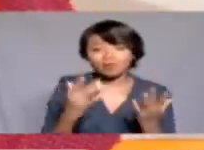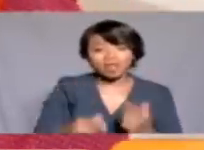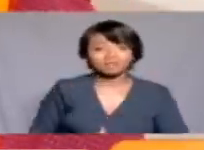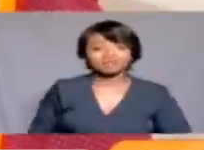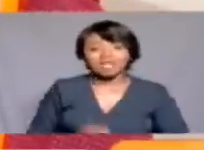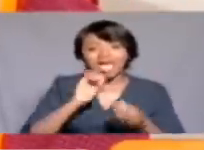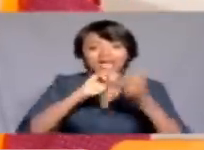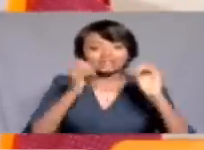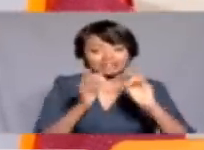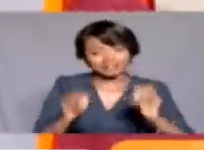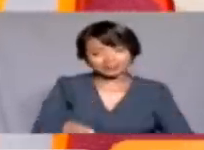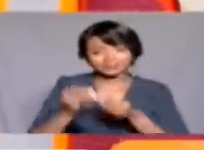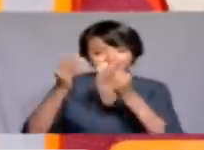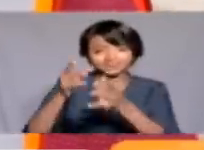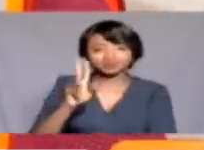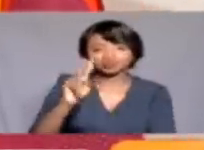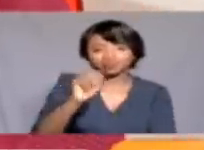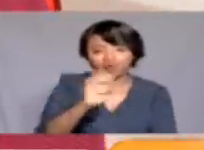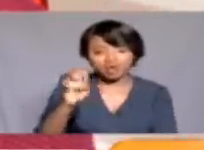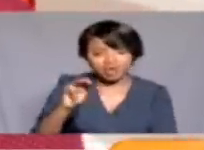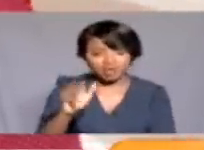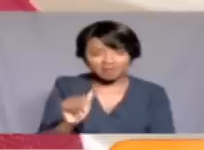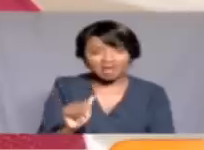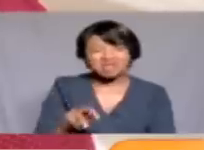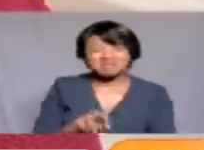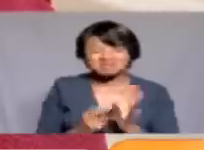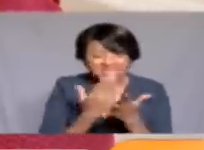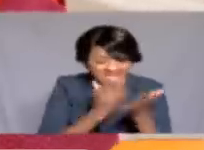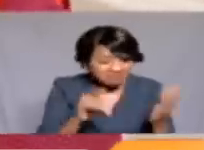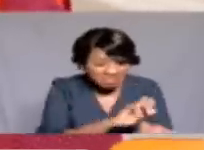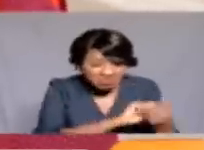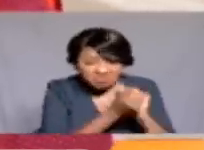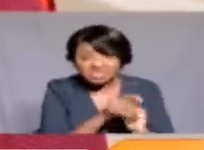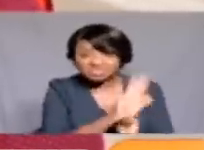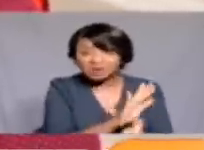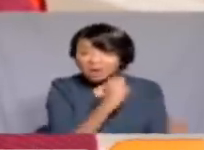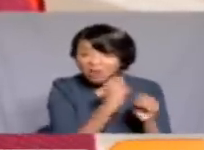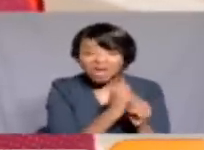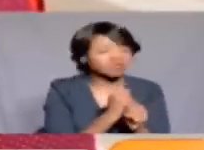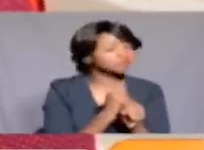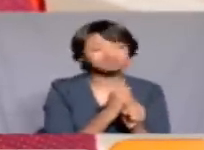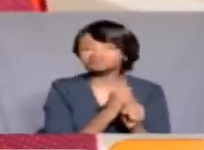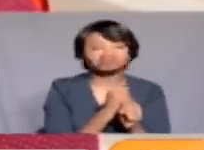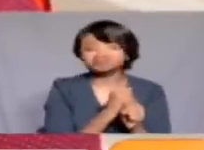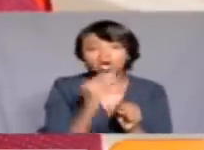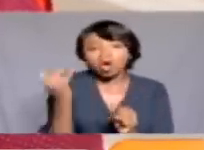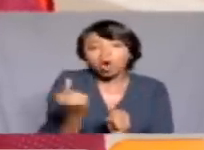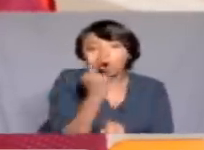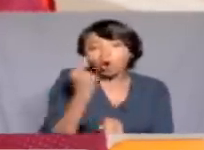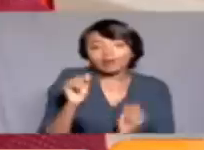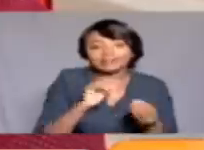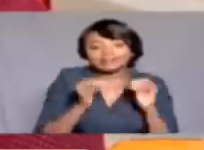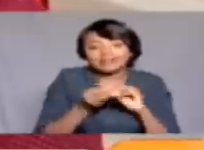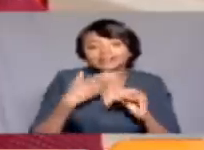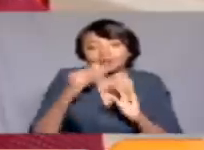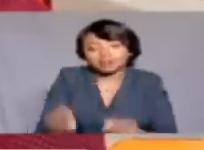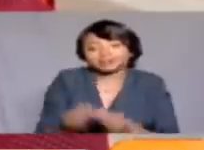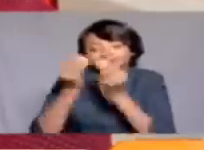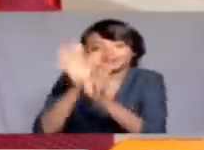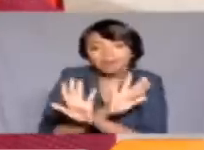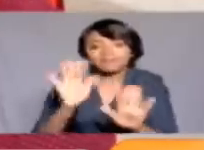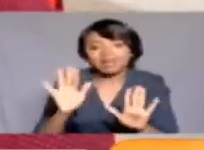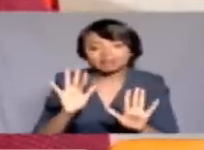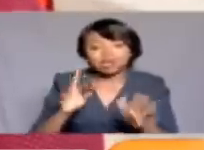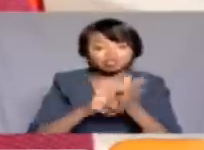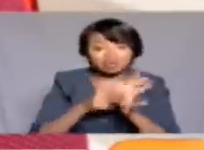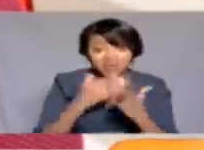of data to NEMA. They were not anything to change the way we are operating. So we have availed all those documents